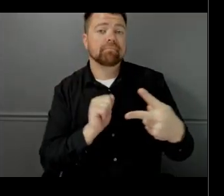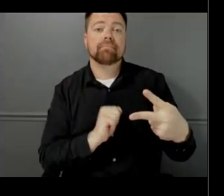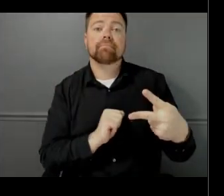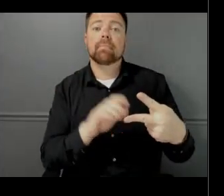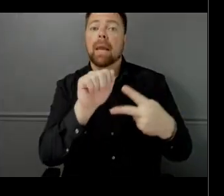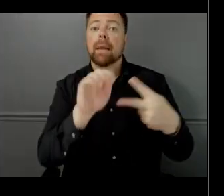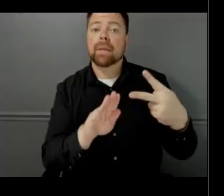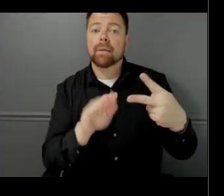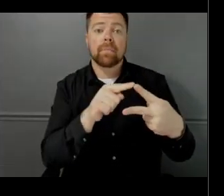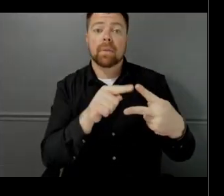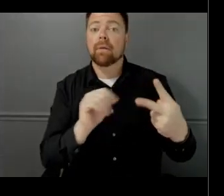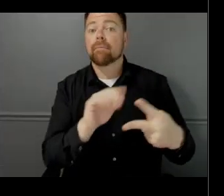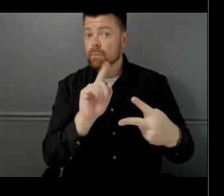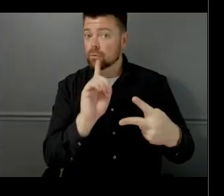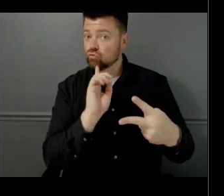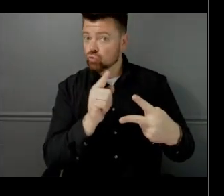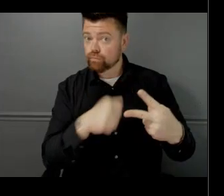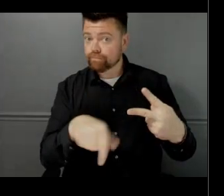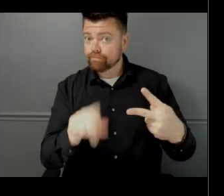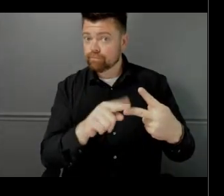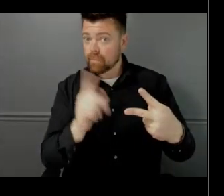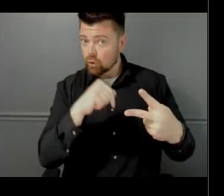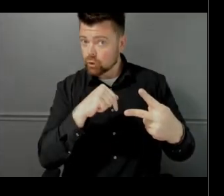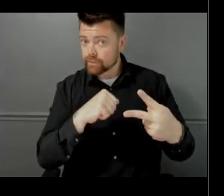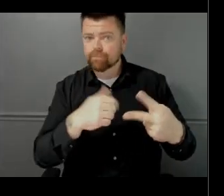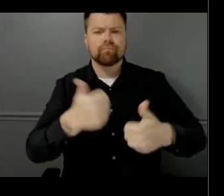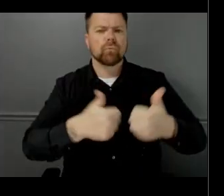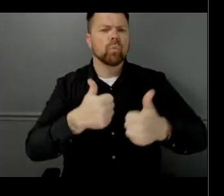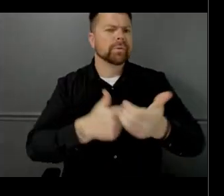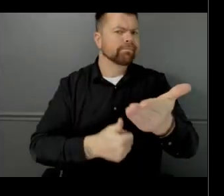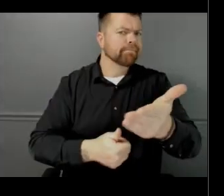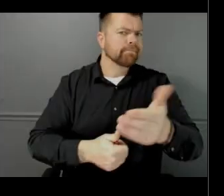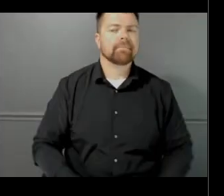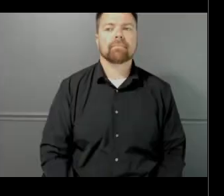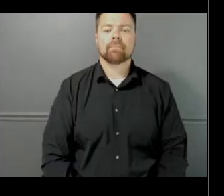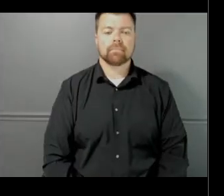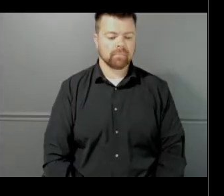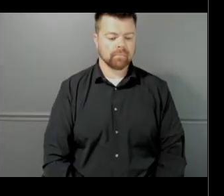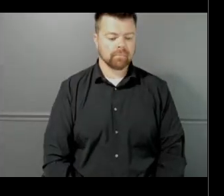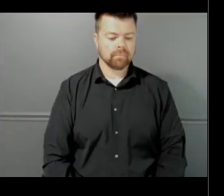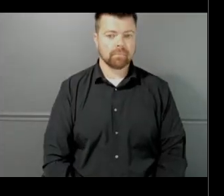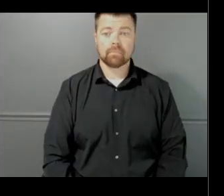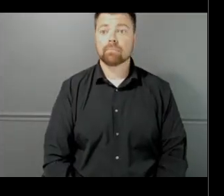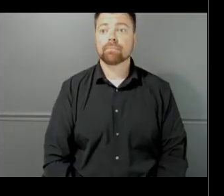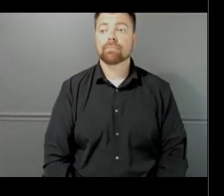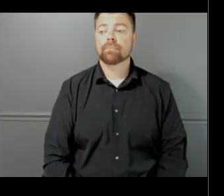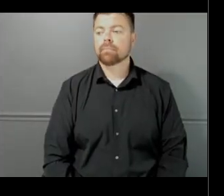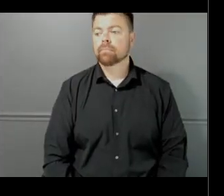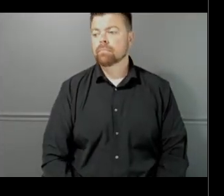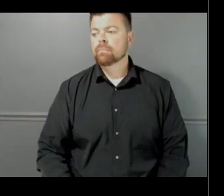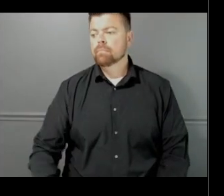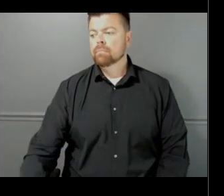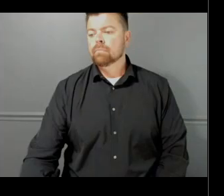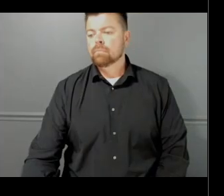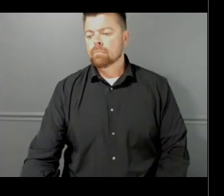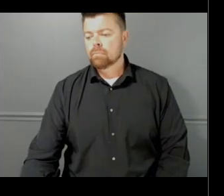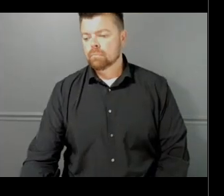First option is true, second option is false. So we'll go ahead and launch this poll.